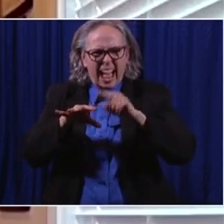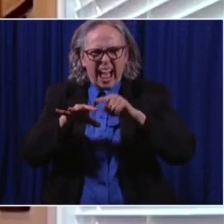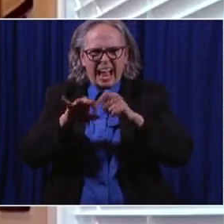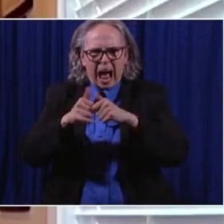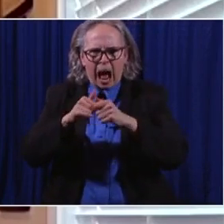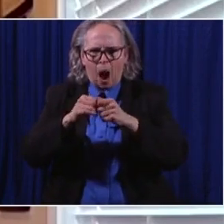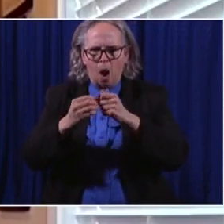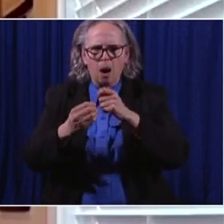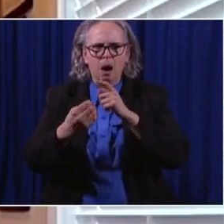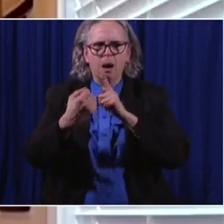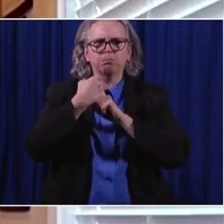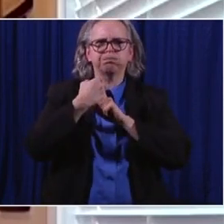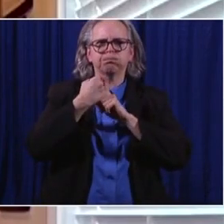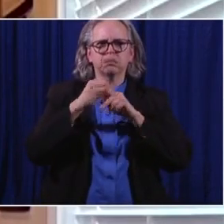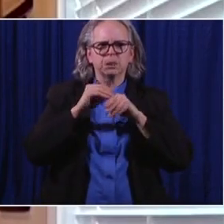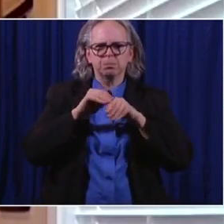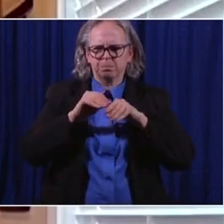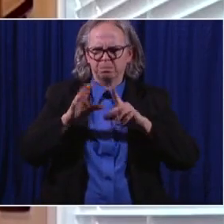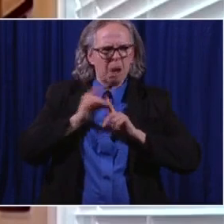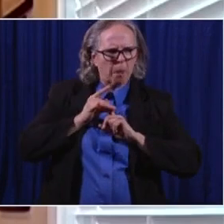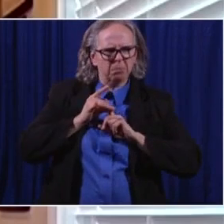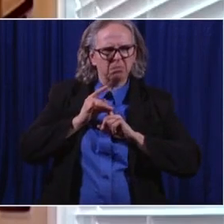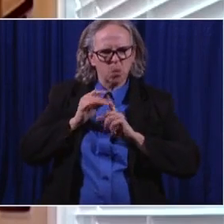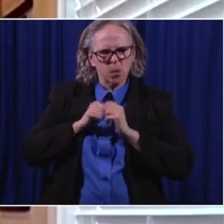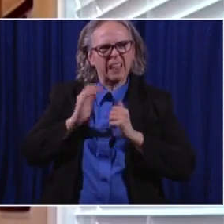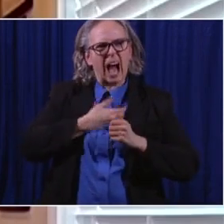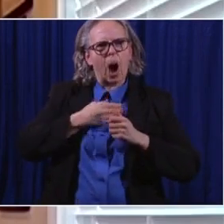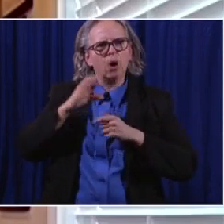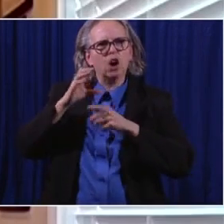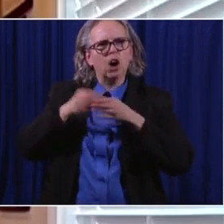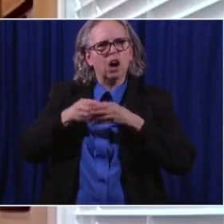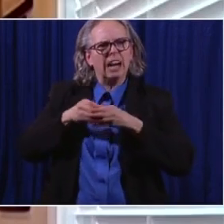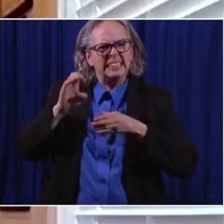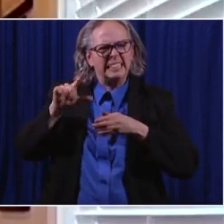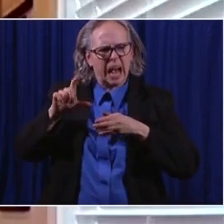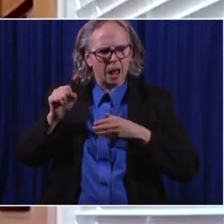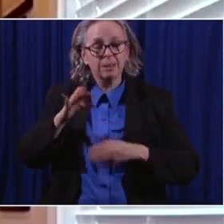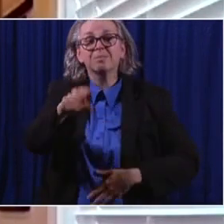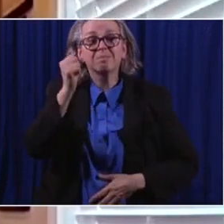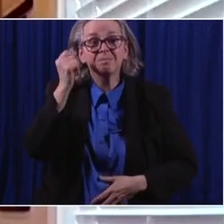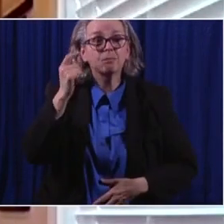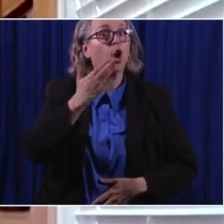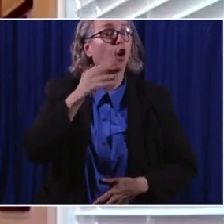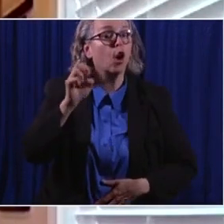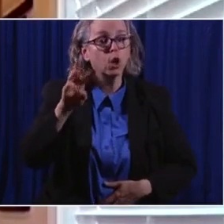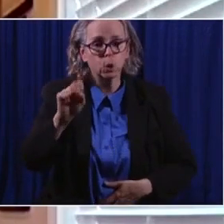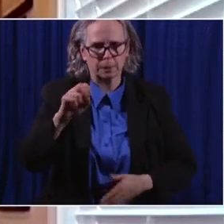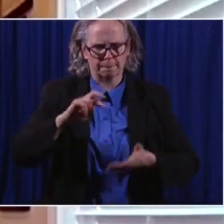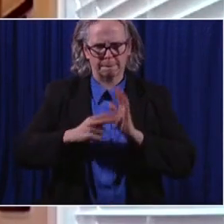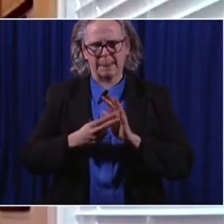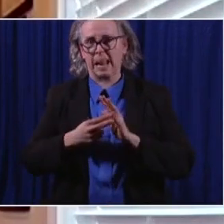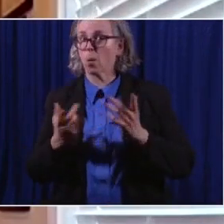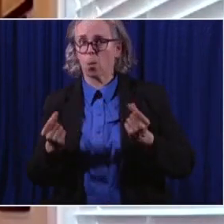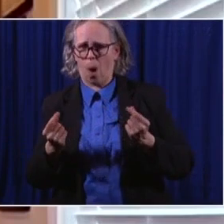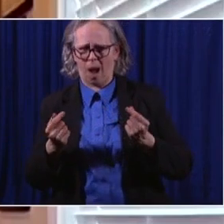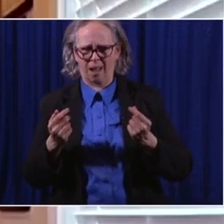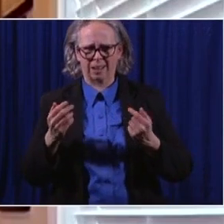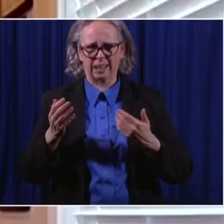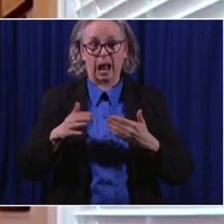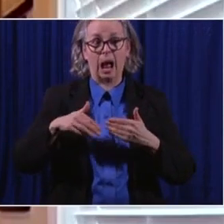good news is, if anything, that might make the various strains even more sensitive to